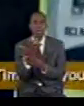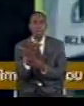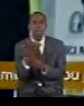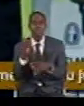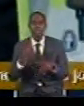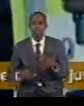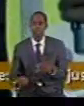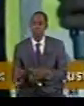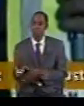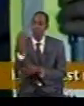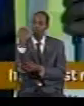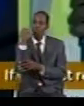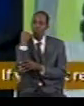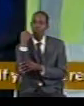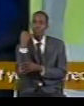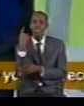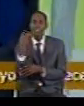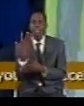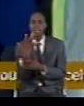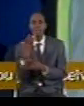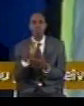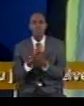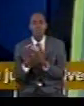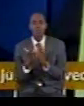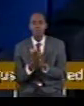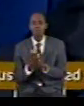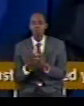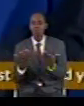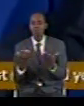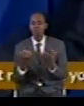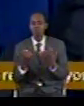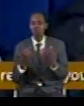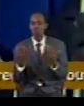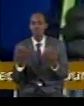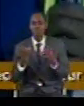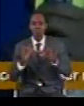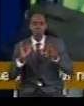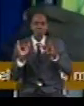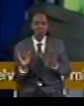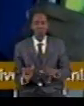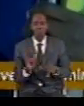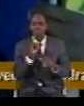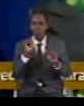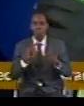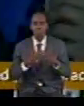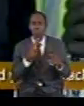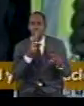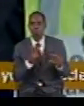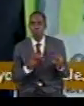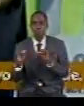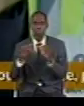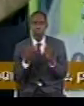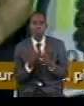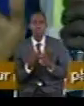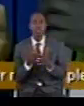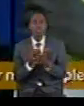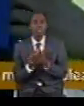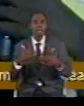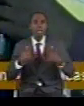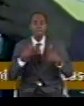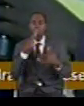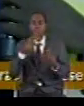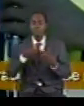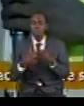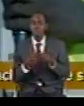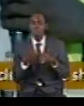hand has been so stiff. I don't know the medical lexicon, they call it. Praise the Lord. That has been our challenge in the family.